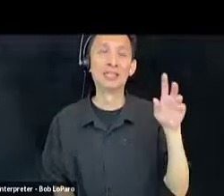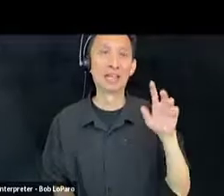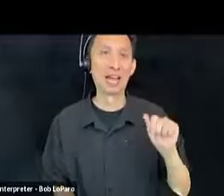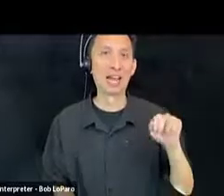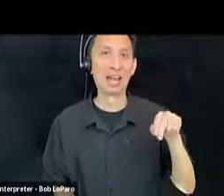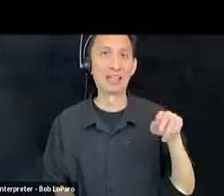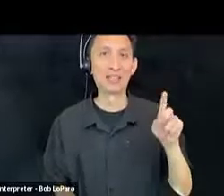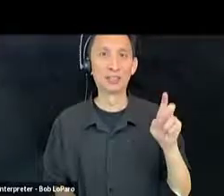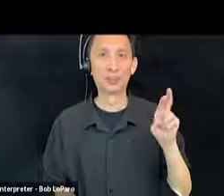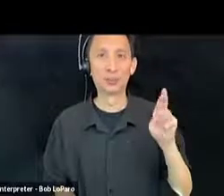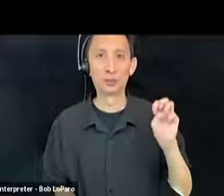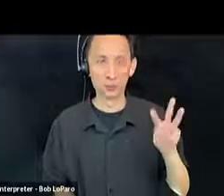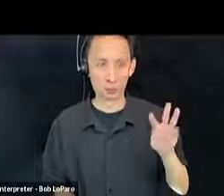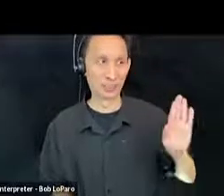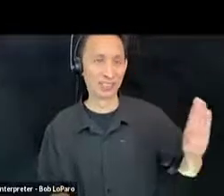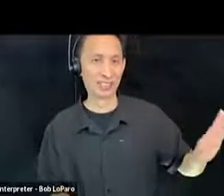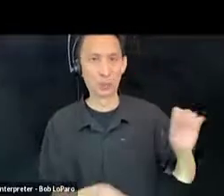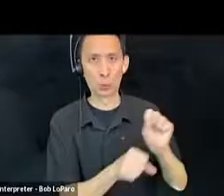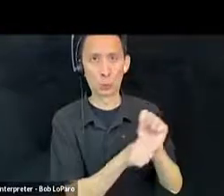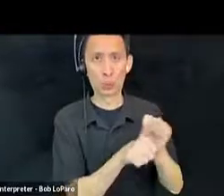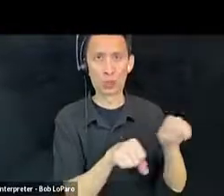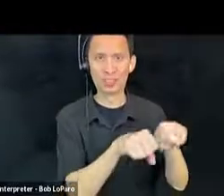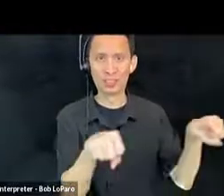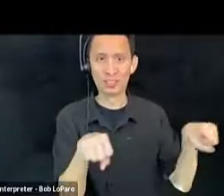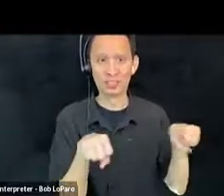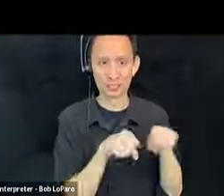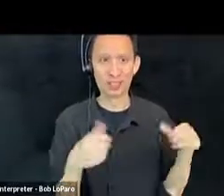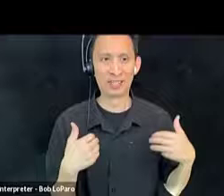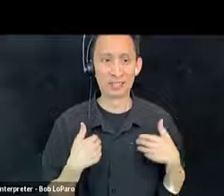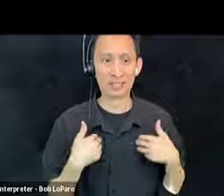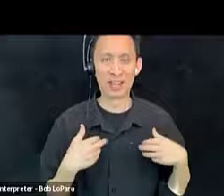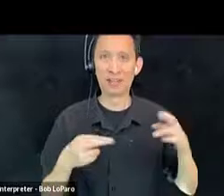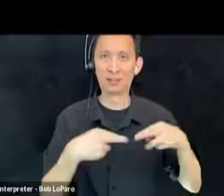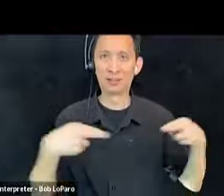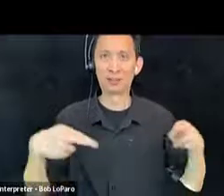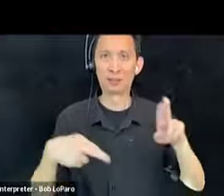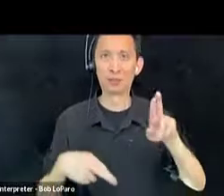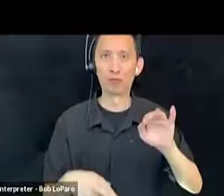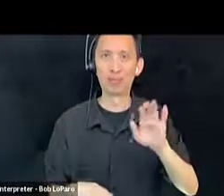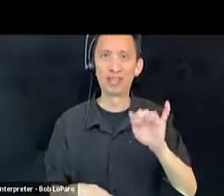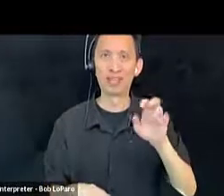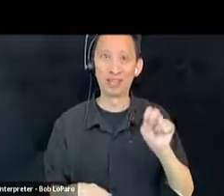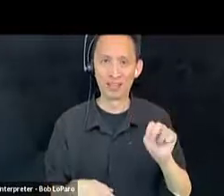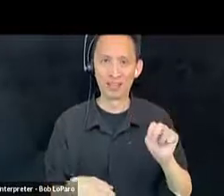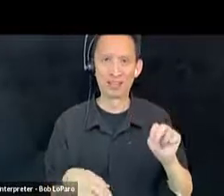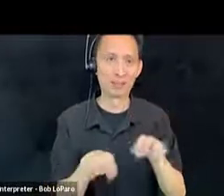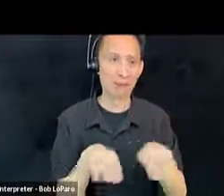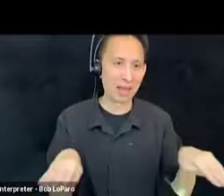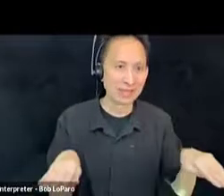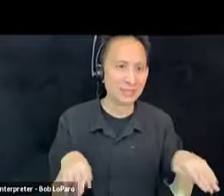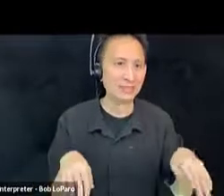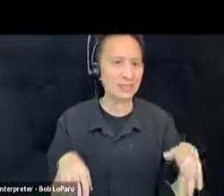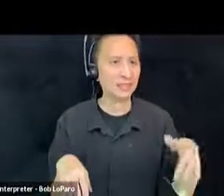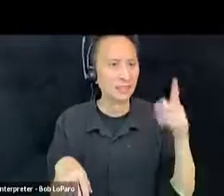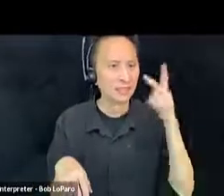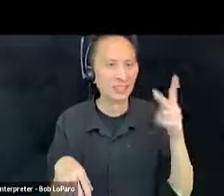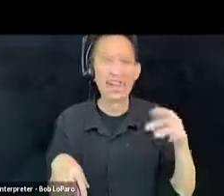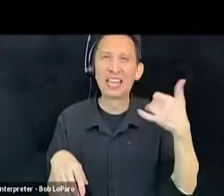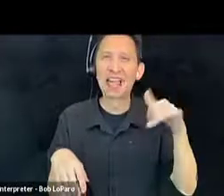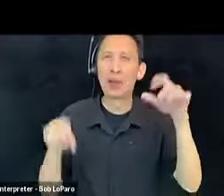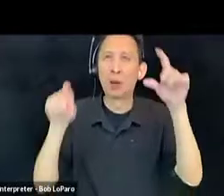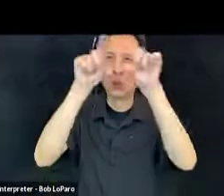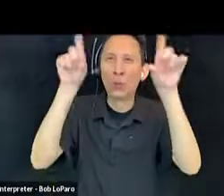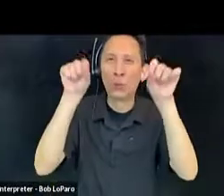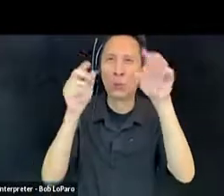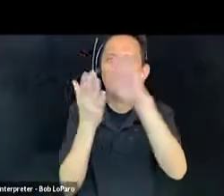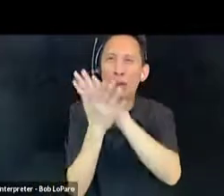he is making like ribbon mats, and you can see there's a yellow box on the top left, and there's like a little yellow line on the top. And that is step-by-step